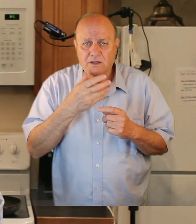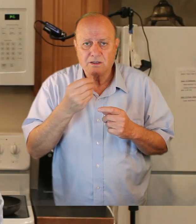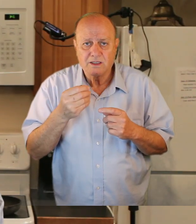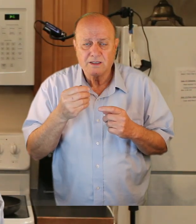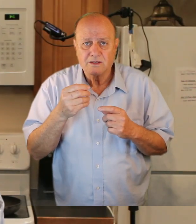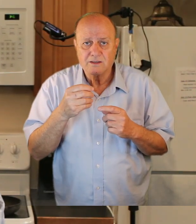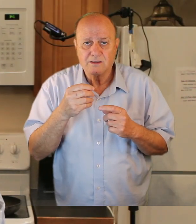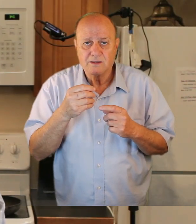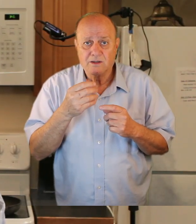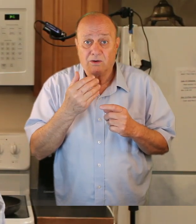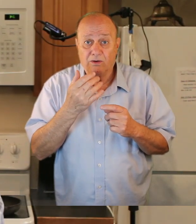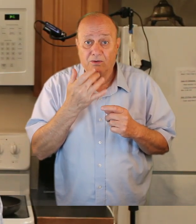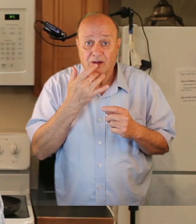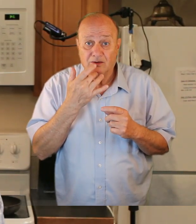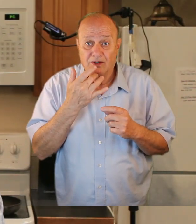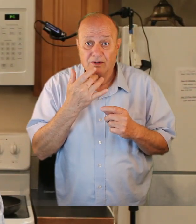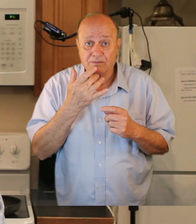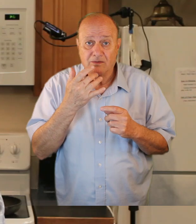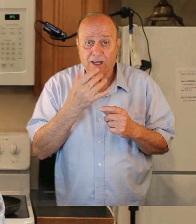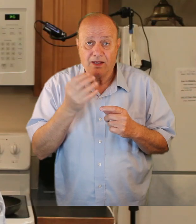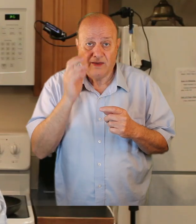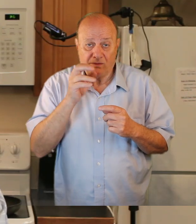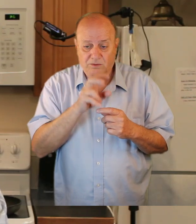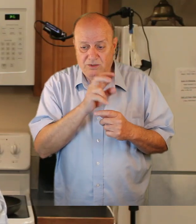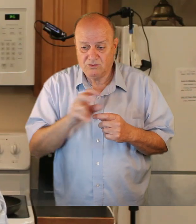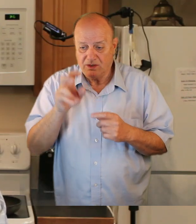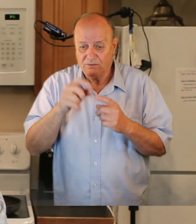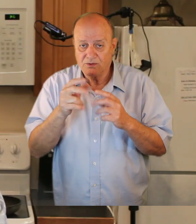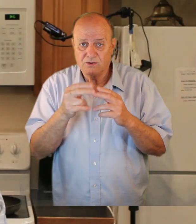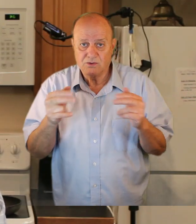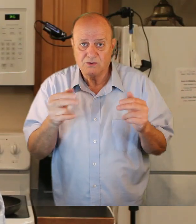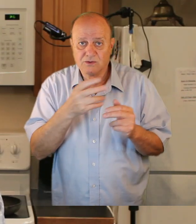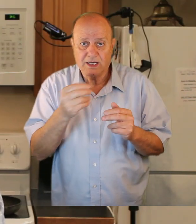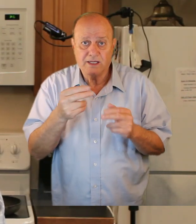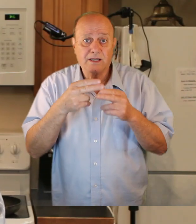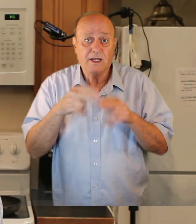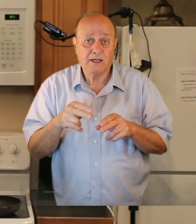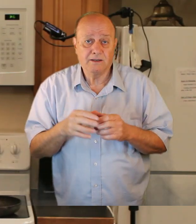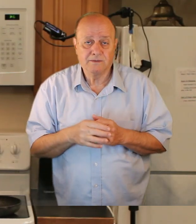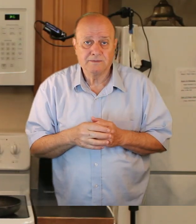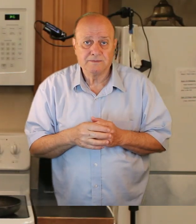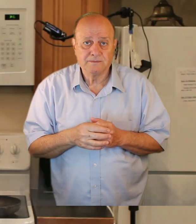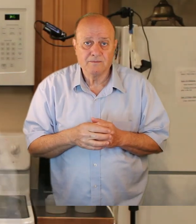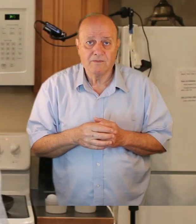a wonderful smell. And this will be imparted into the noodles and the egg.